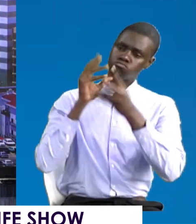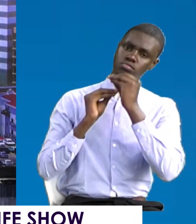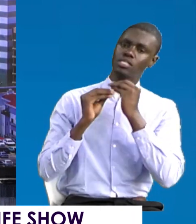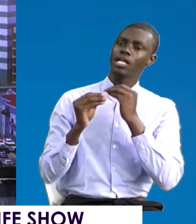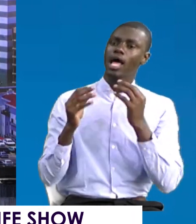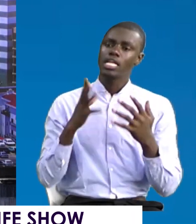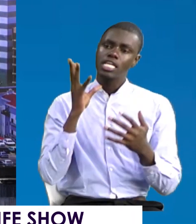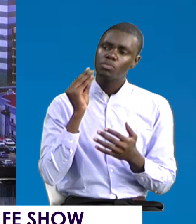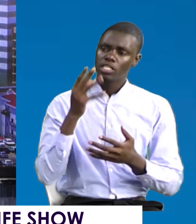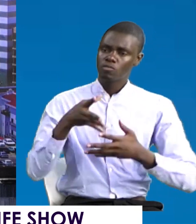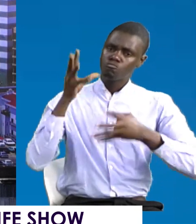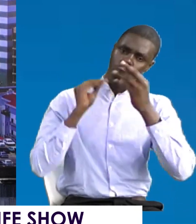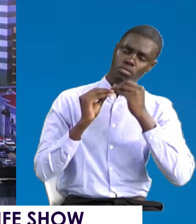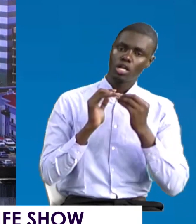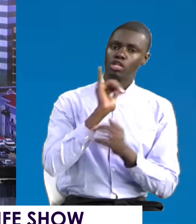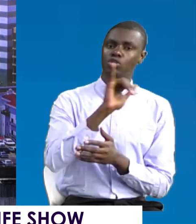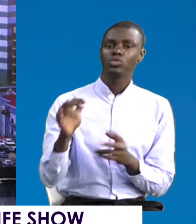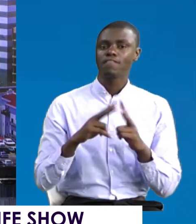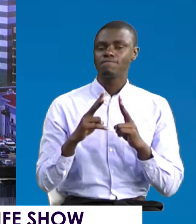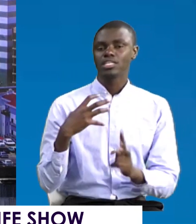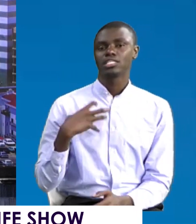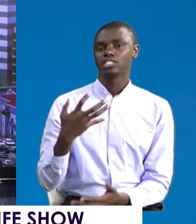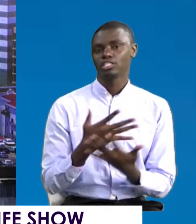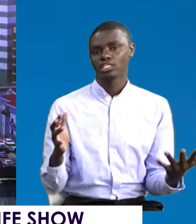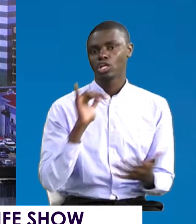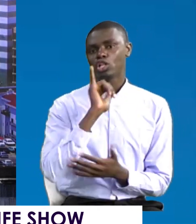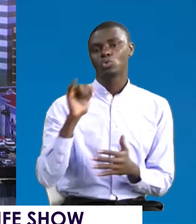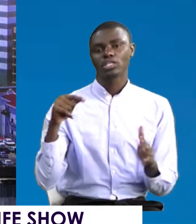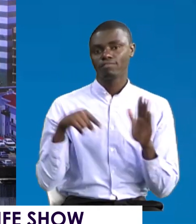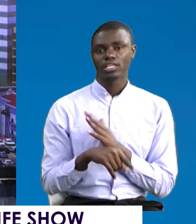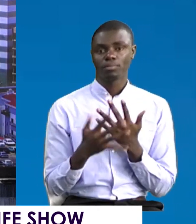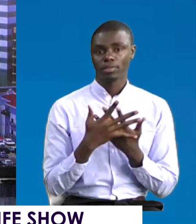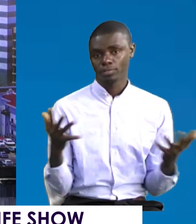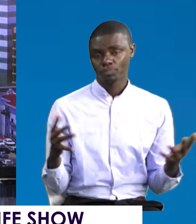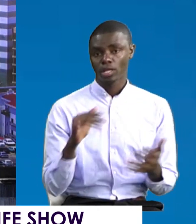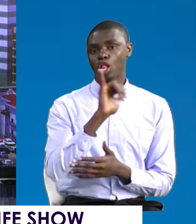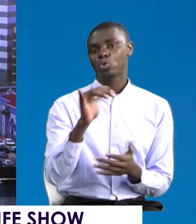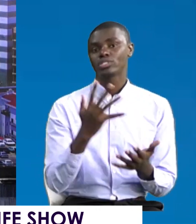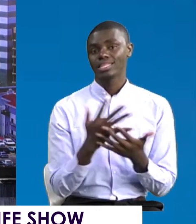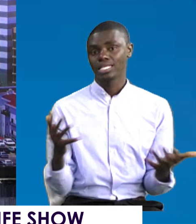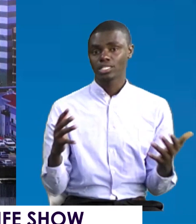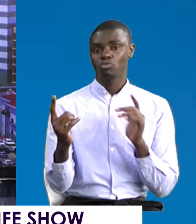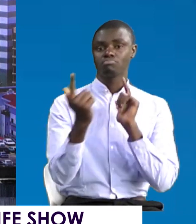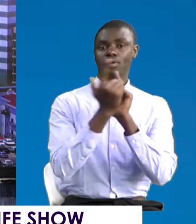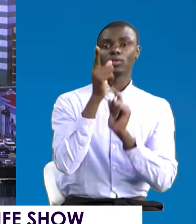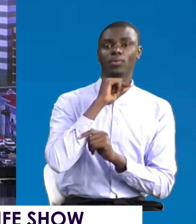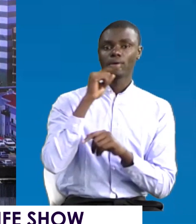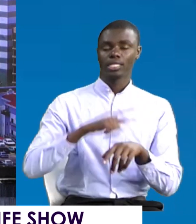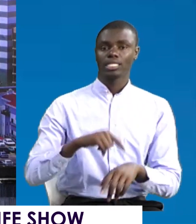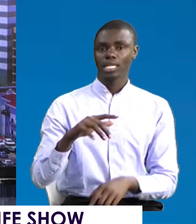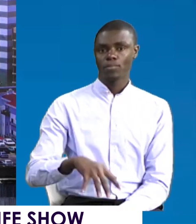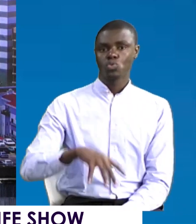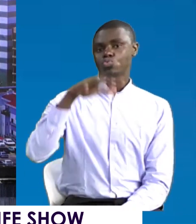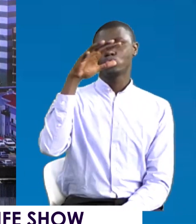by experiencing. Those are very rich things. Those are very deep things. Those are things that you encounter as you